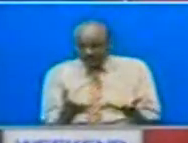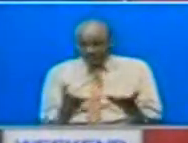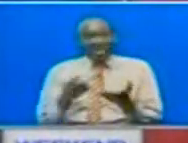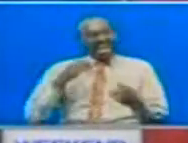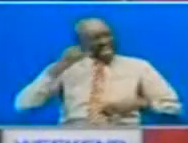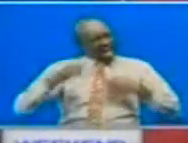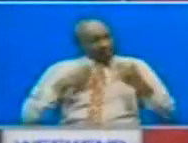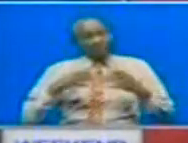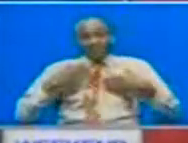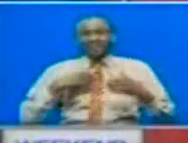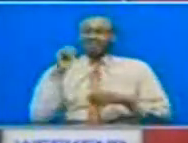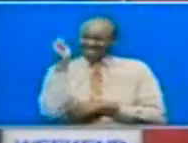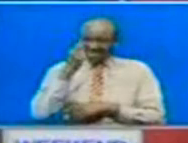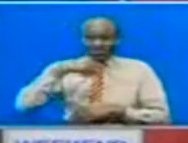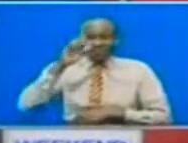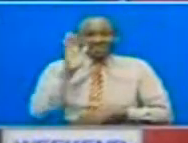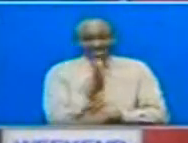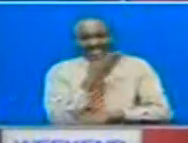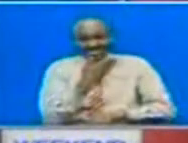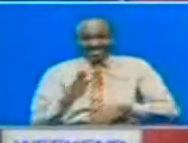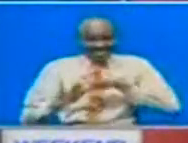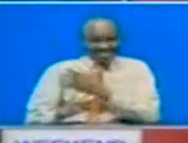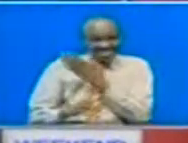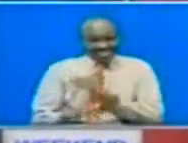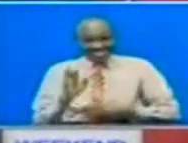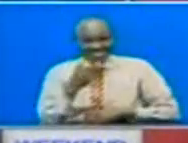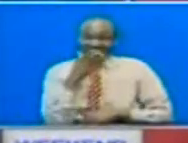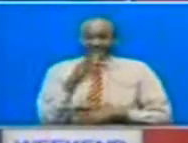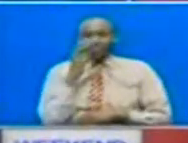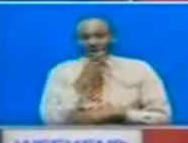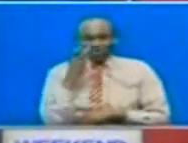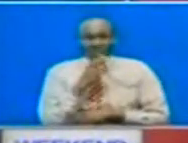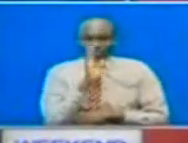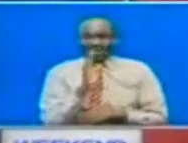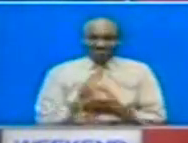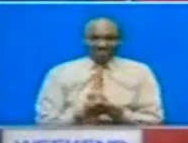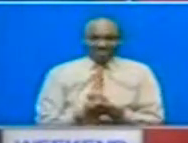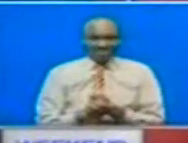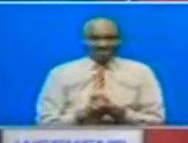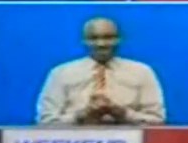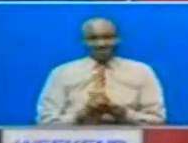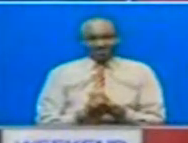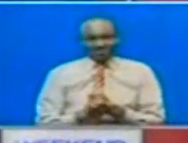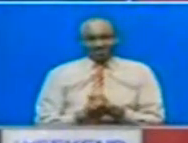exciting news that the president found himself belting out tunes of joy to his mother country.